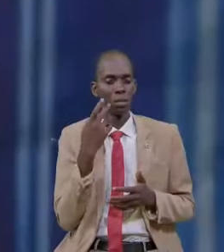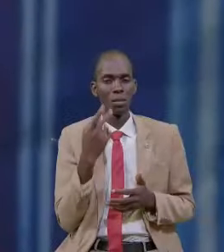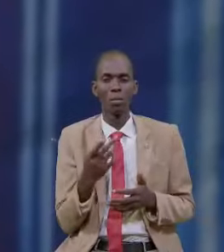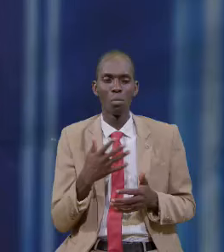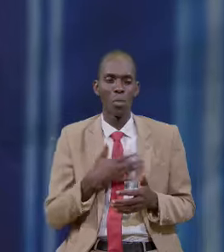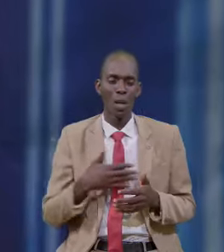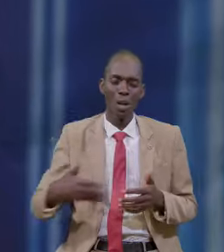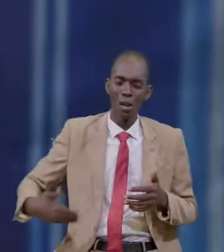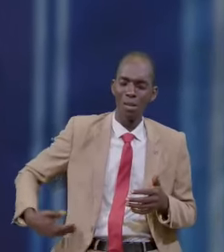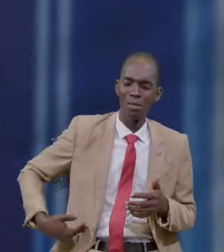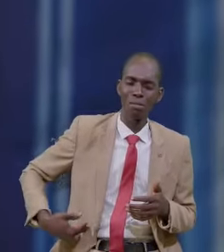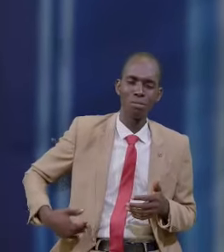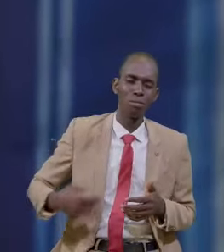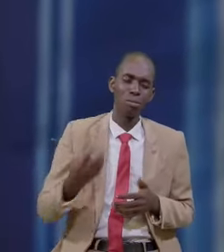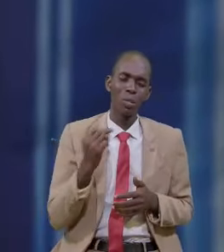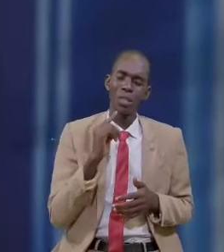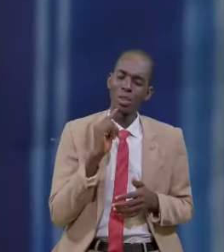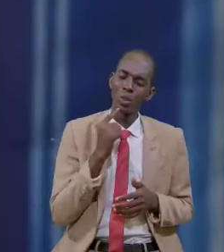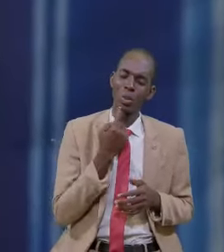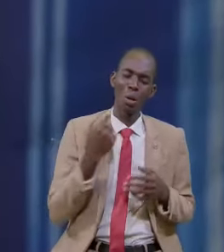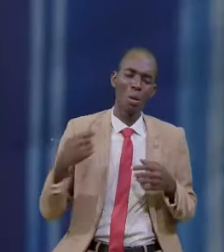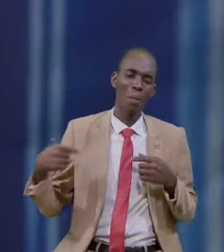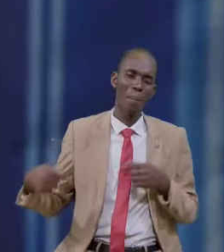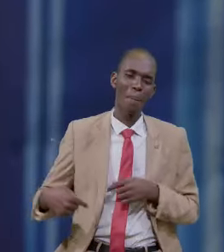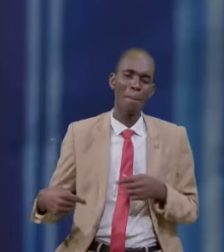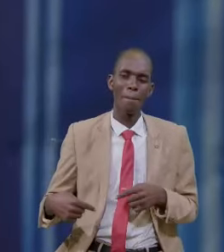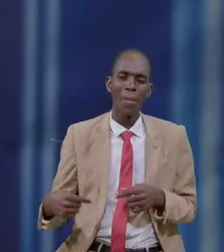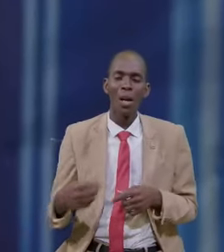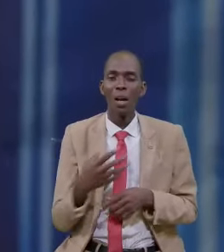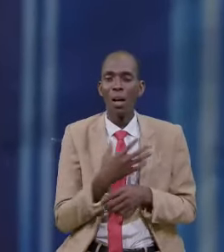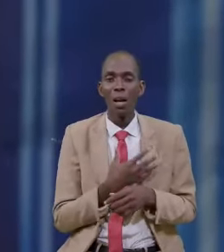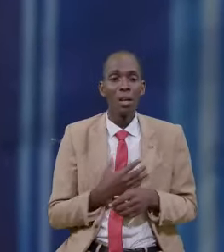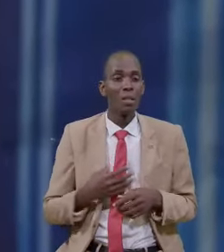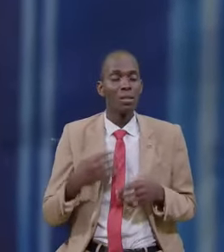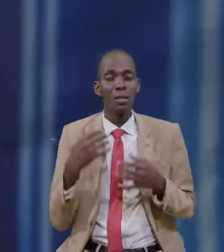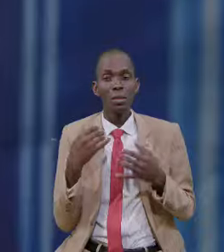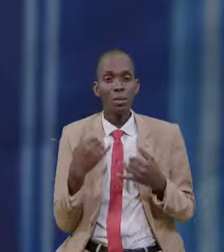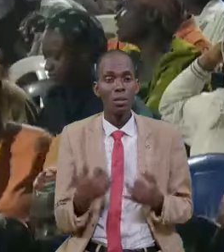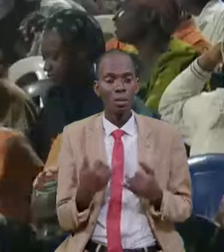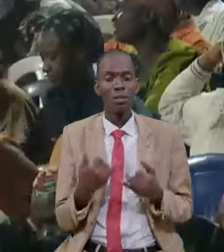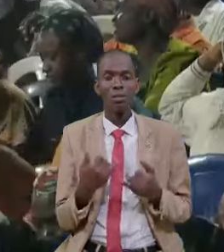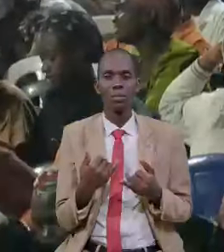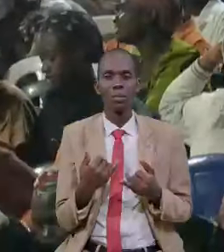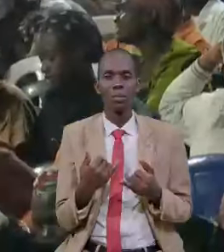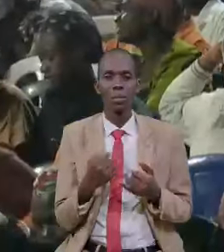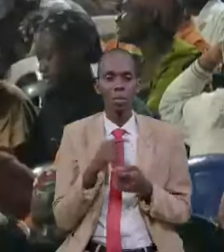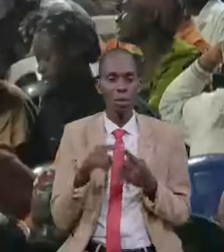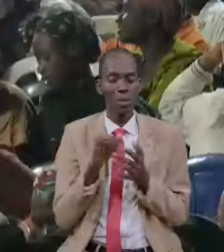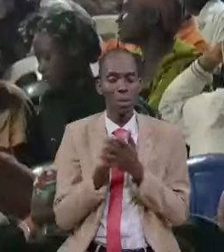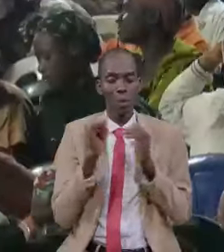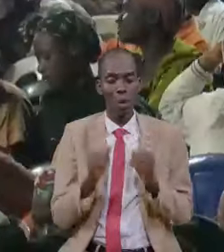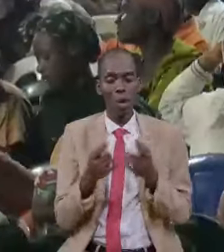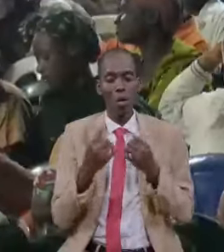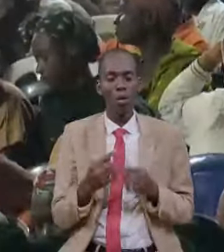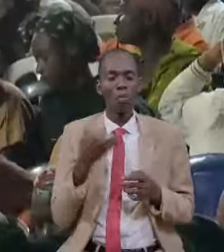it was paining me. A latch comes and there is no pain. My brain, if